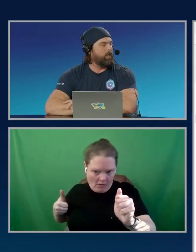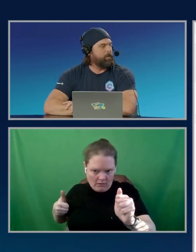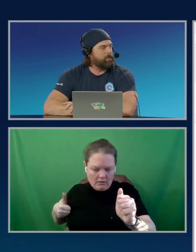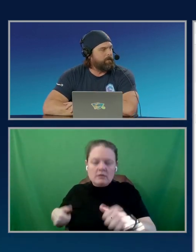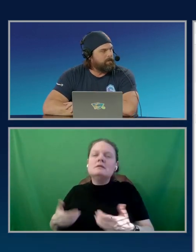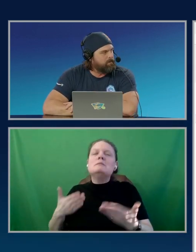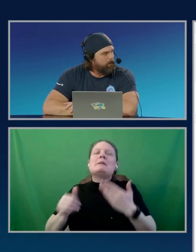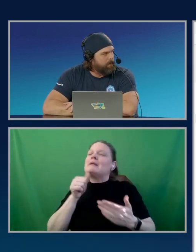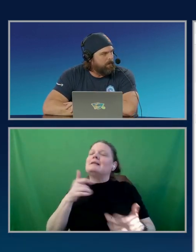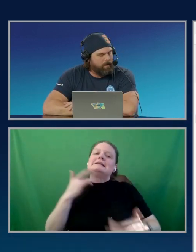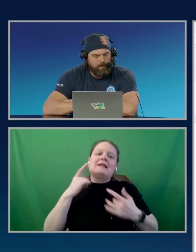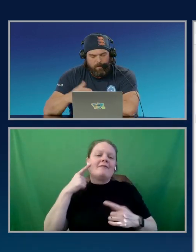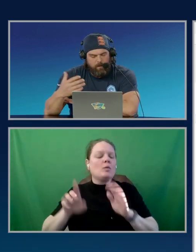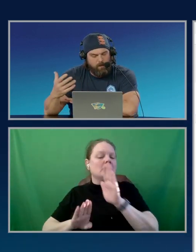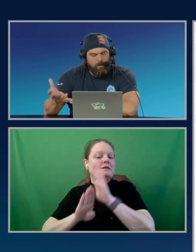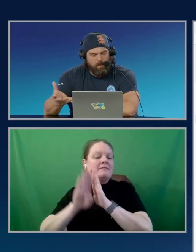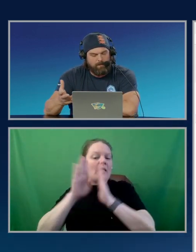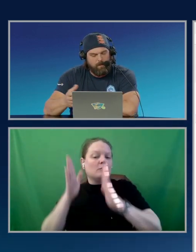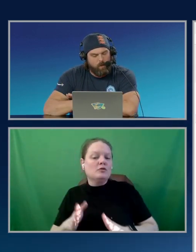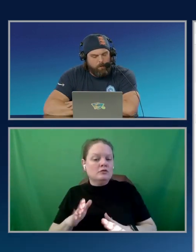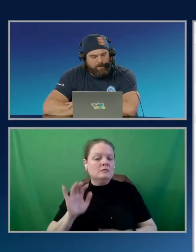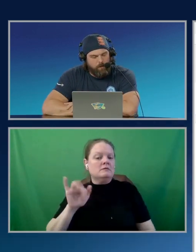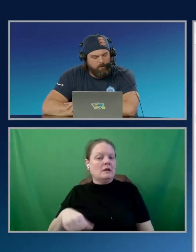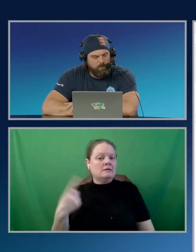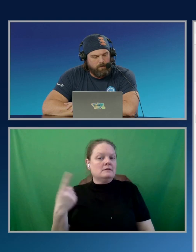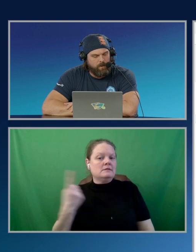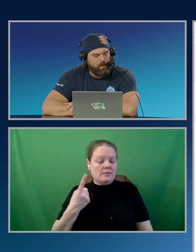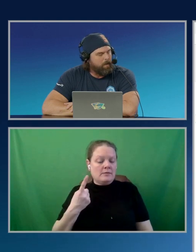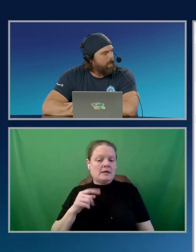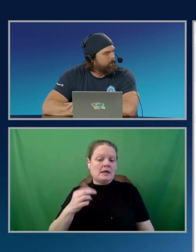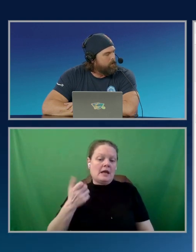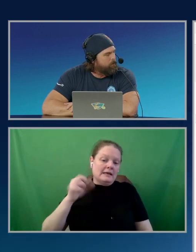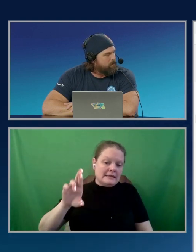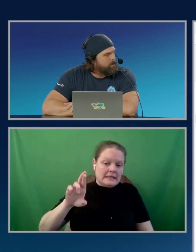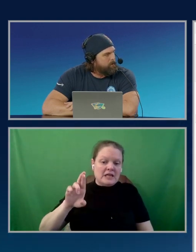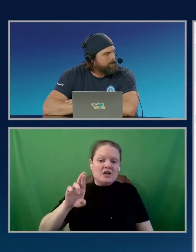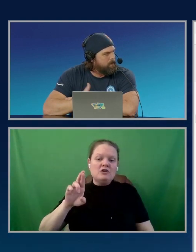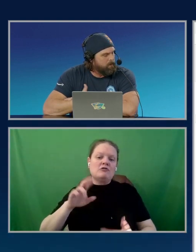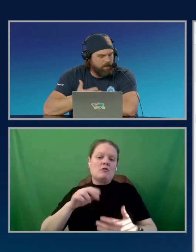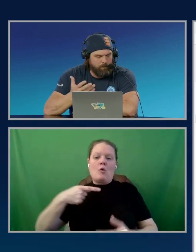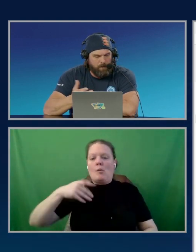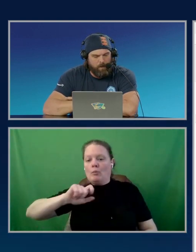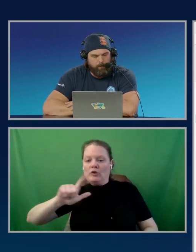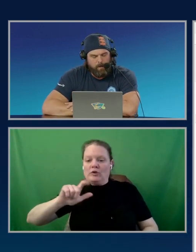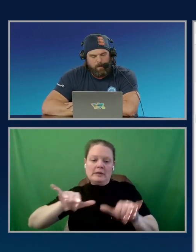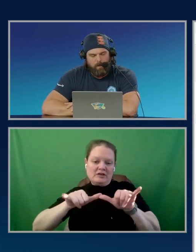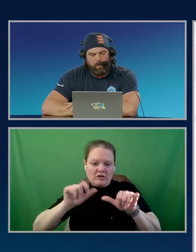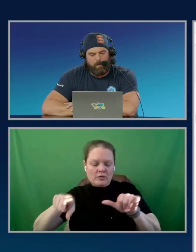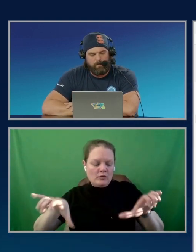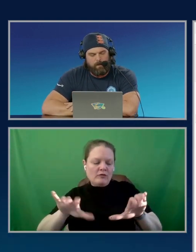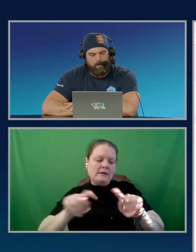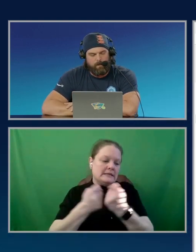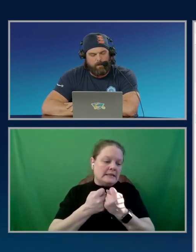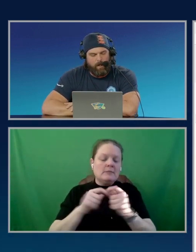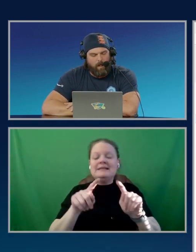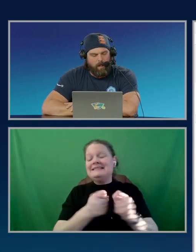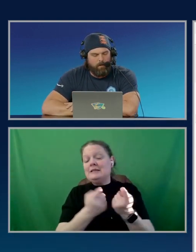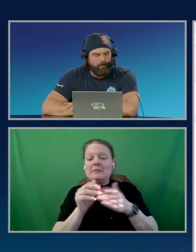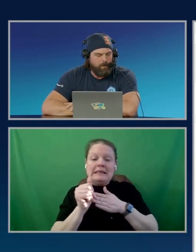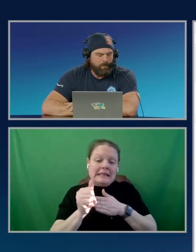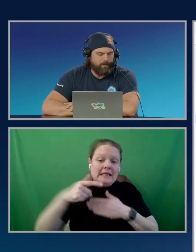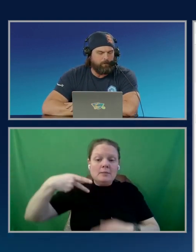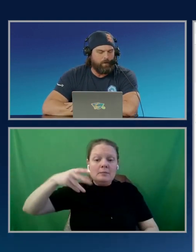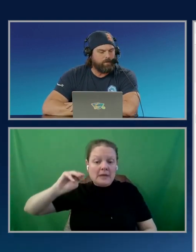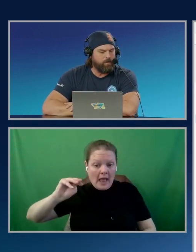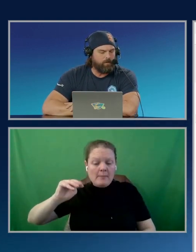for developers, but this is something that a senior or principal engineer might have to do for their team, a team lead, a PM. And you can see here that I